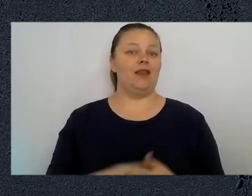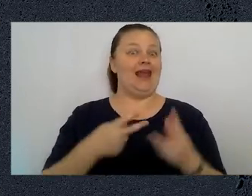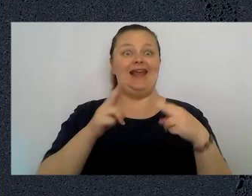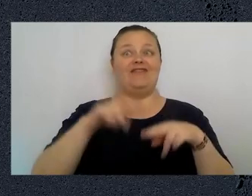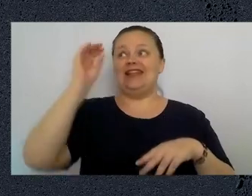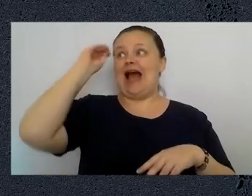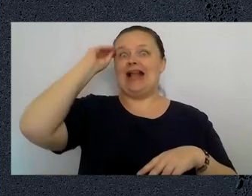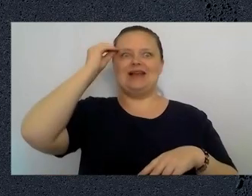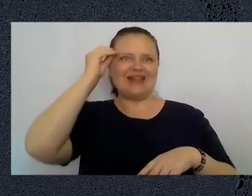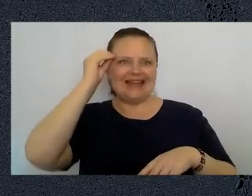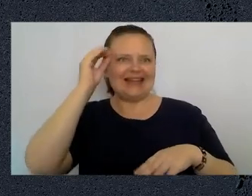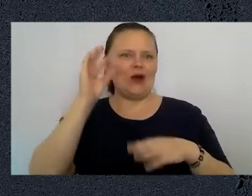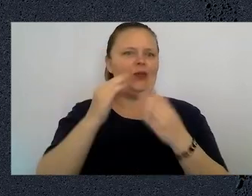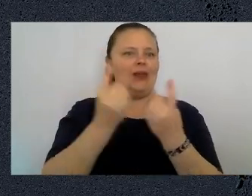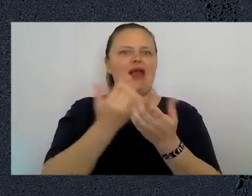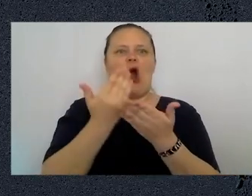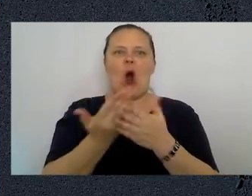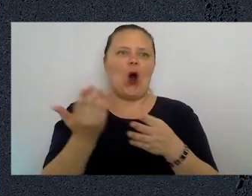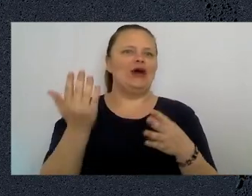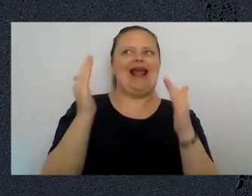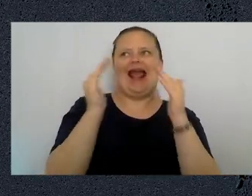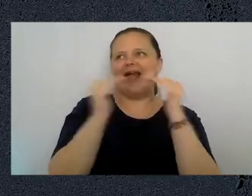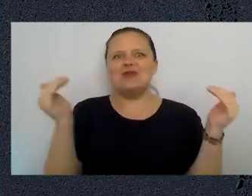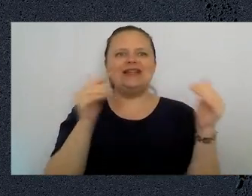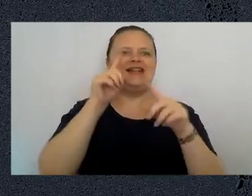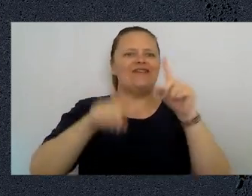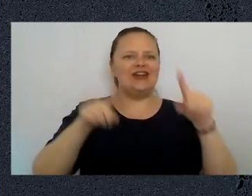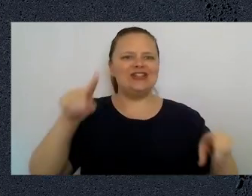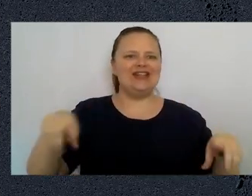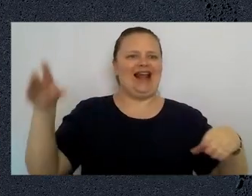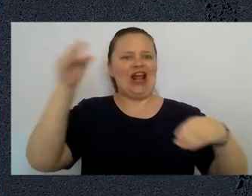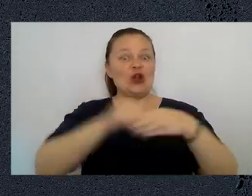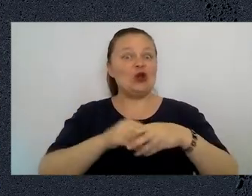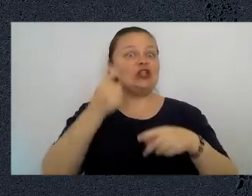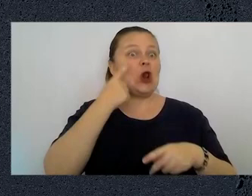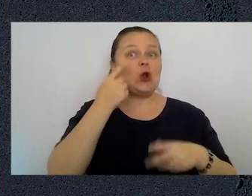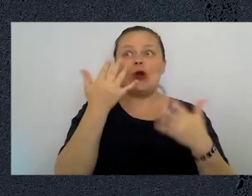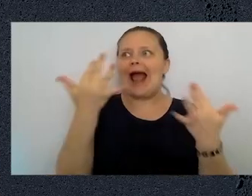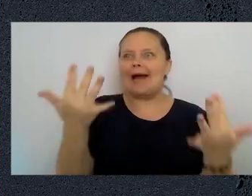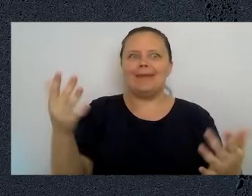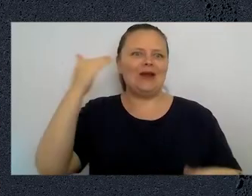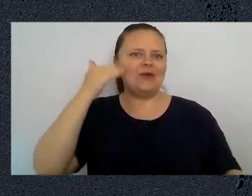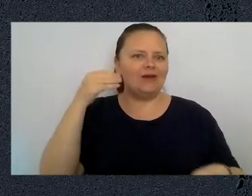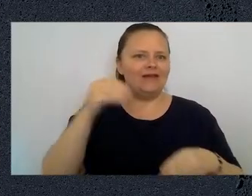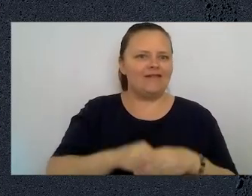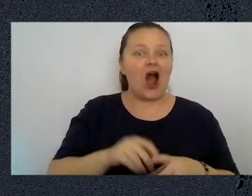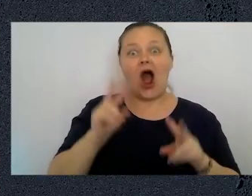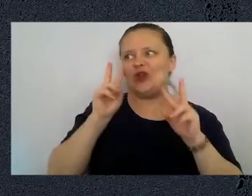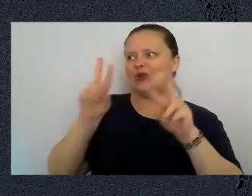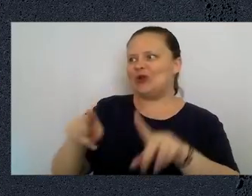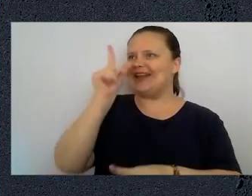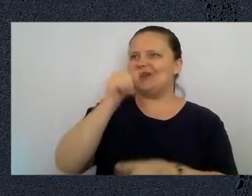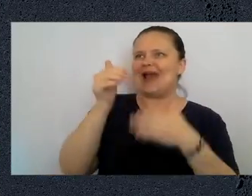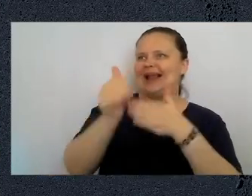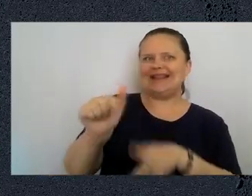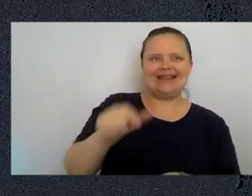on equity or diversity or inclusion or any of those words. Look at the woman to do it. Look at the women and you go, oh, you look like you're capable of leading this. Why